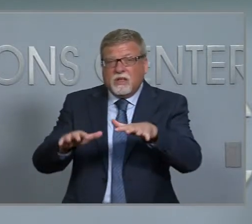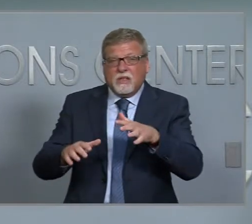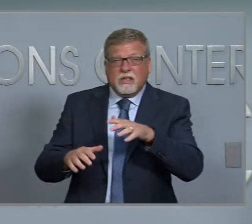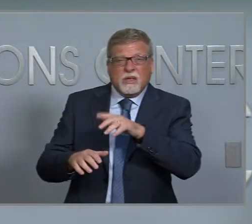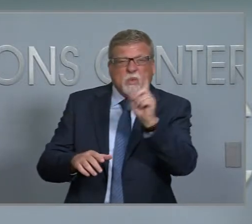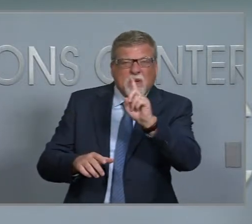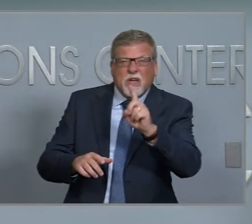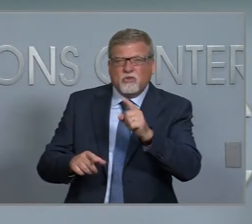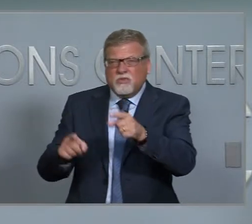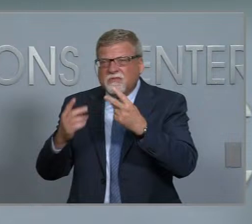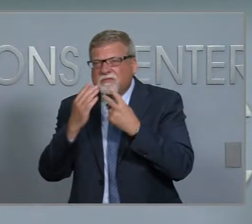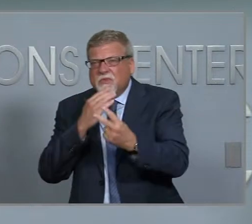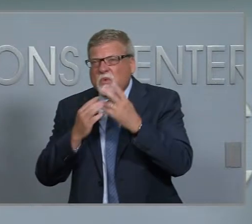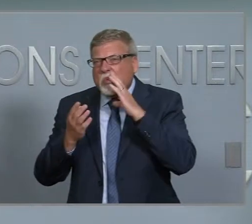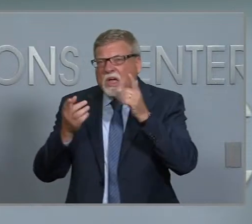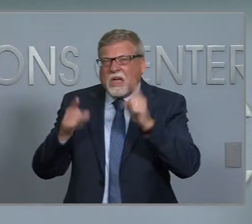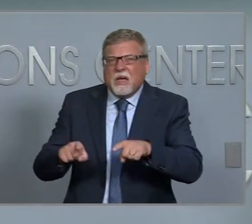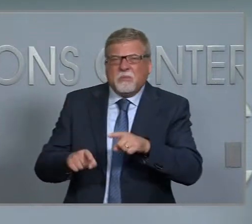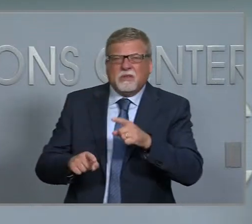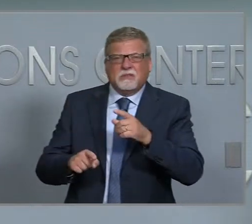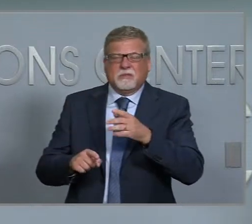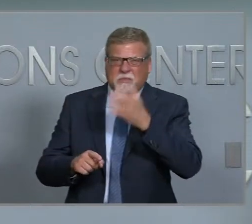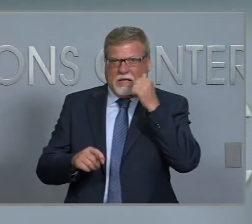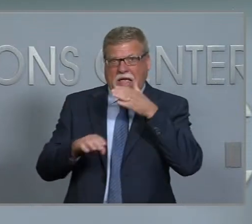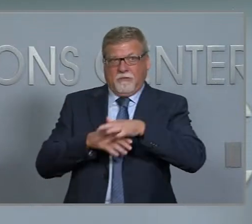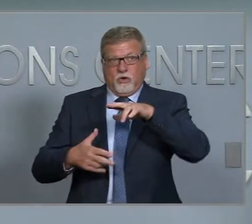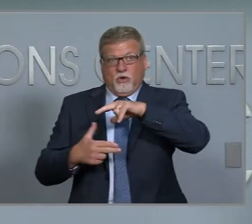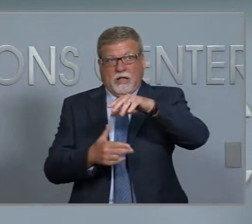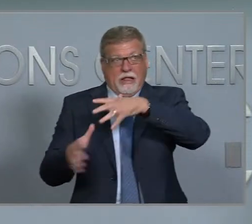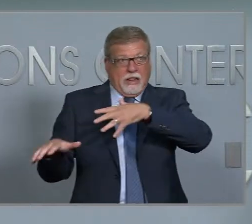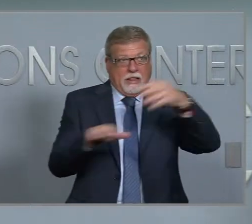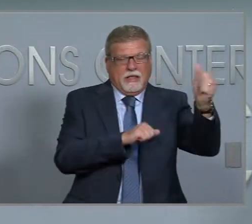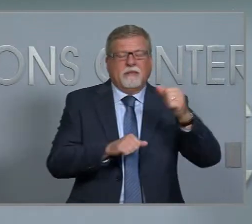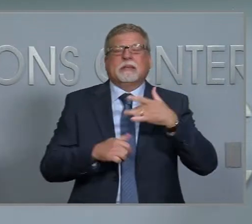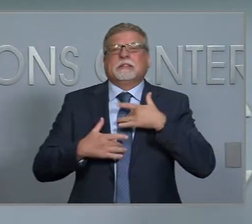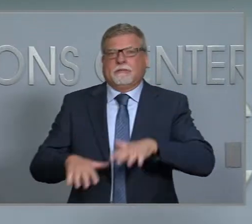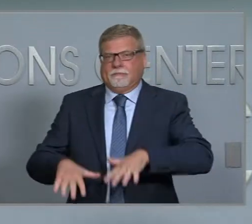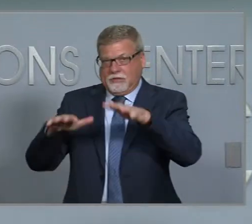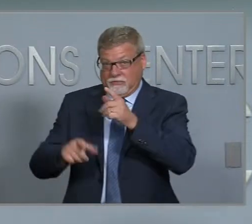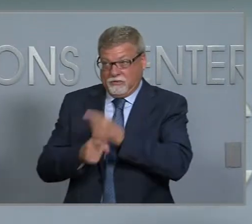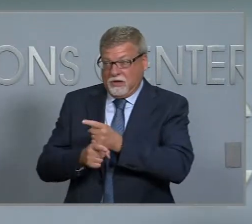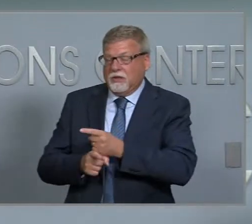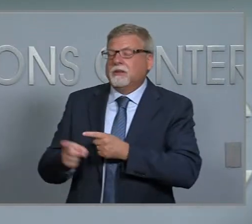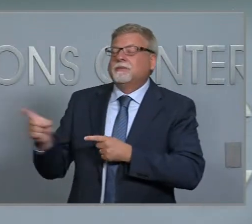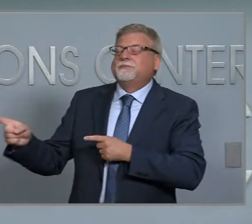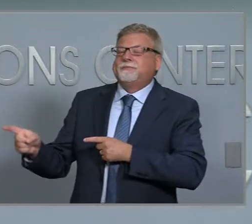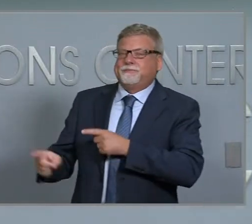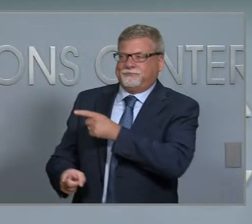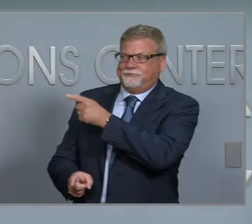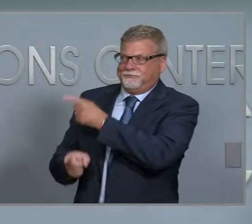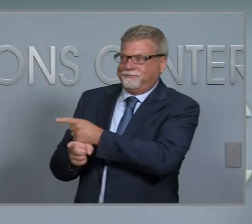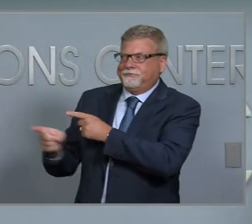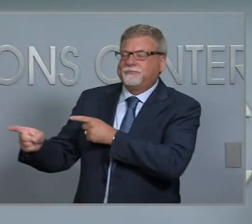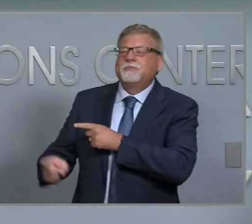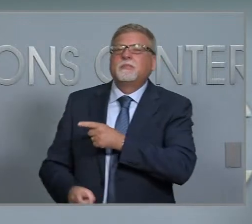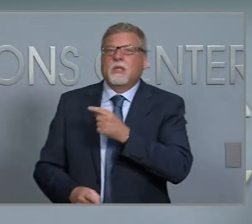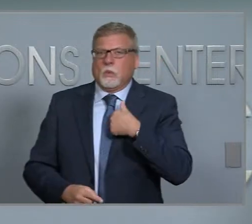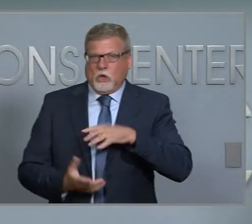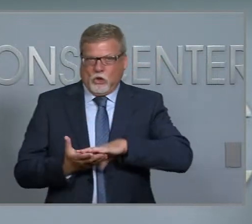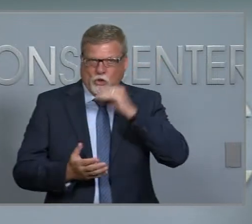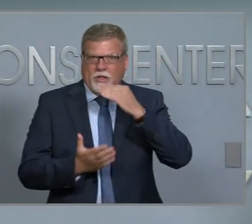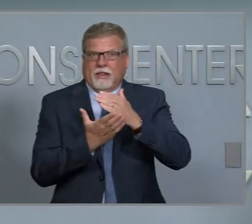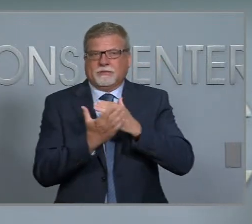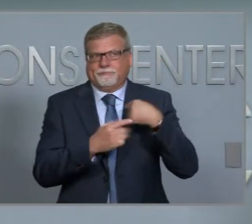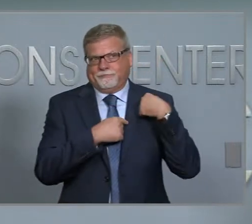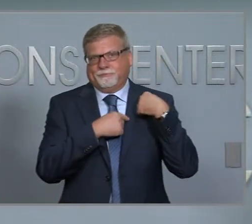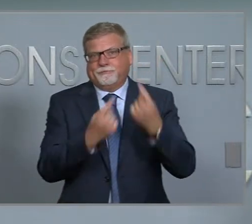impacts into the weekend and after the storm has moved out of here? One of the things that we have learned from flooding in North Carolina over